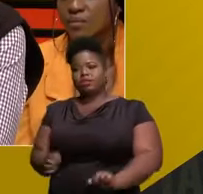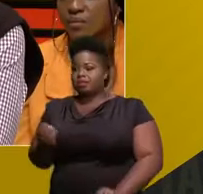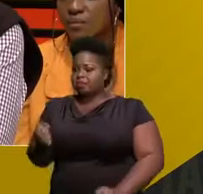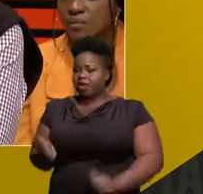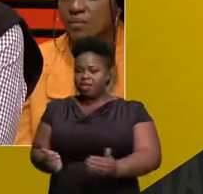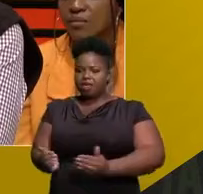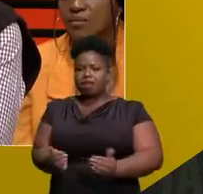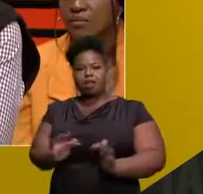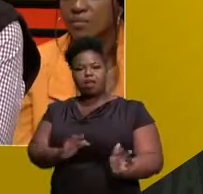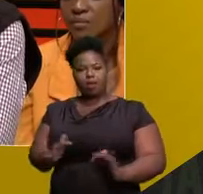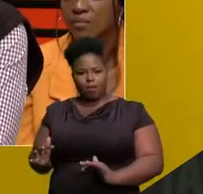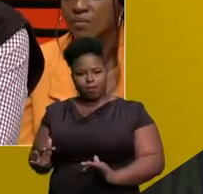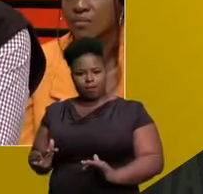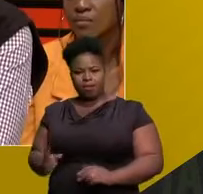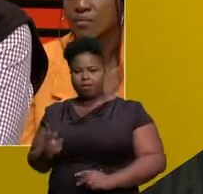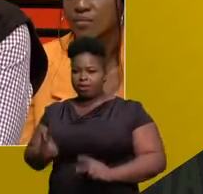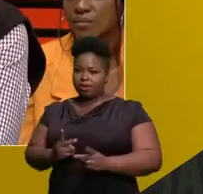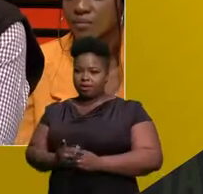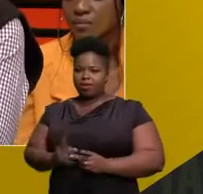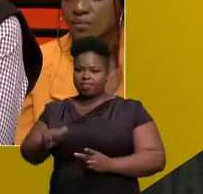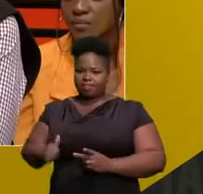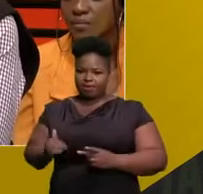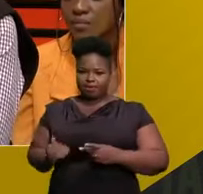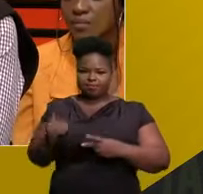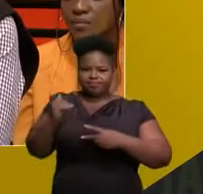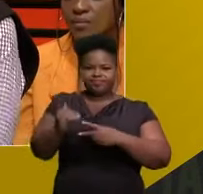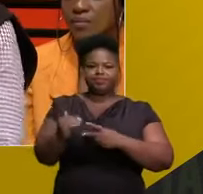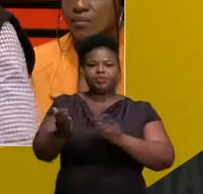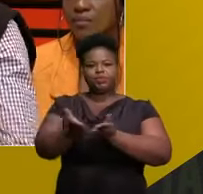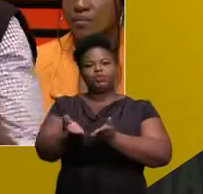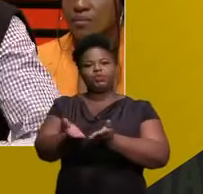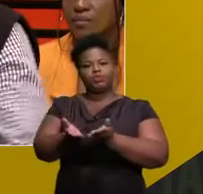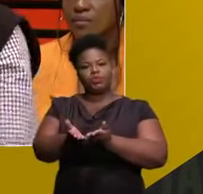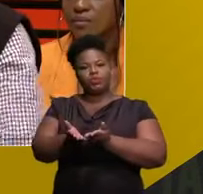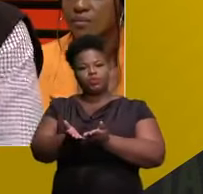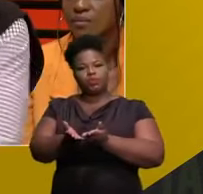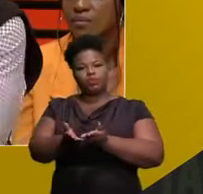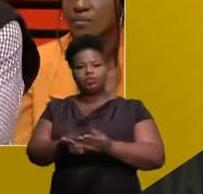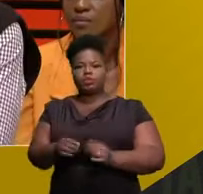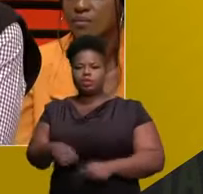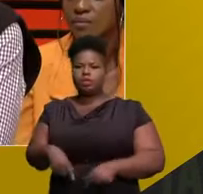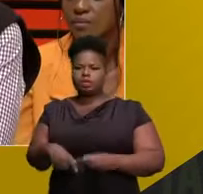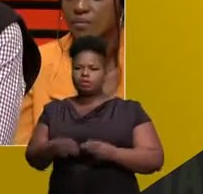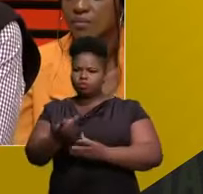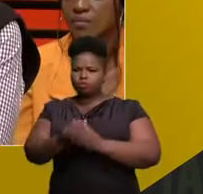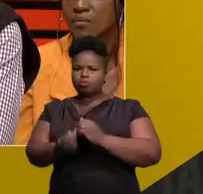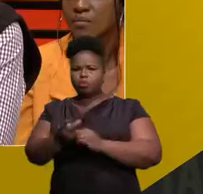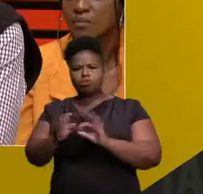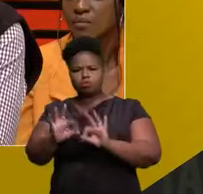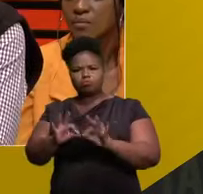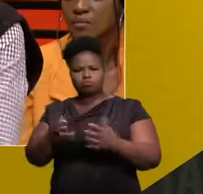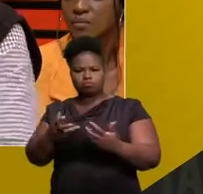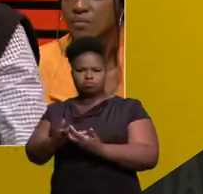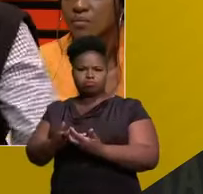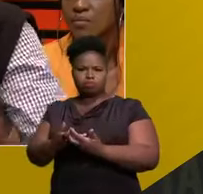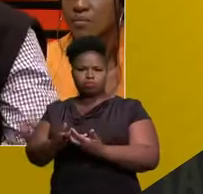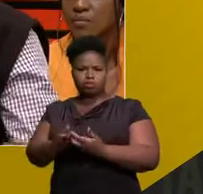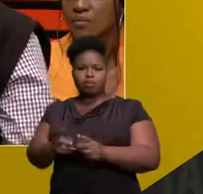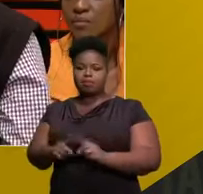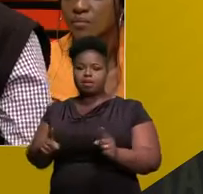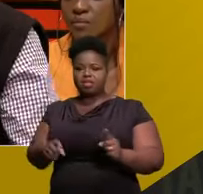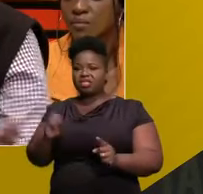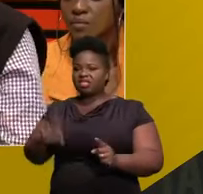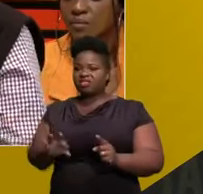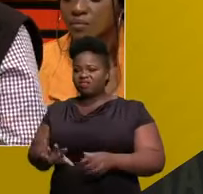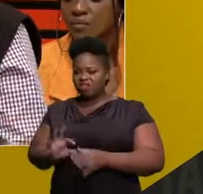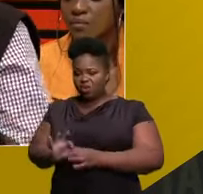iphathwa kanjani from lapho izosuka esikolweni so those two things will complement each other but without ingaqala